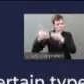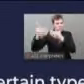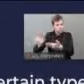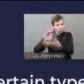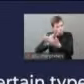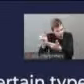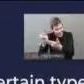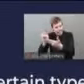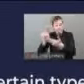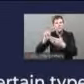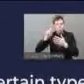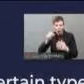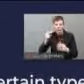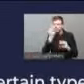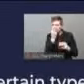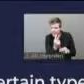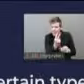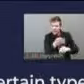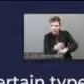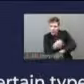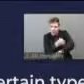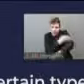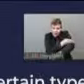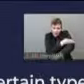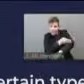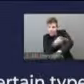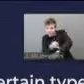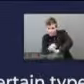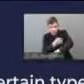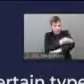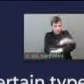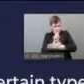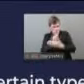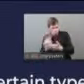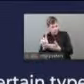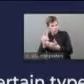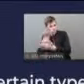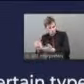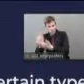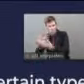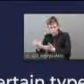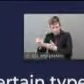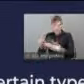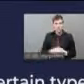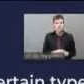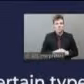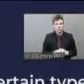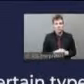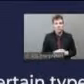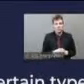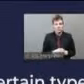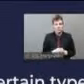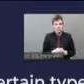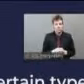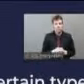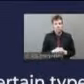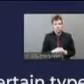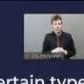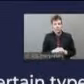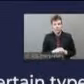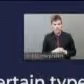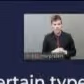of businesses. So for example, indoor dining was 25% of max